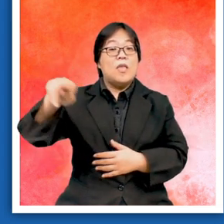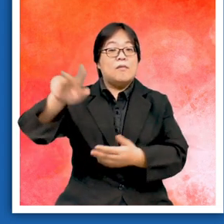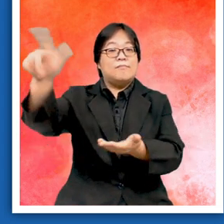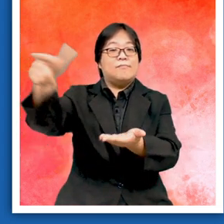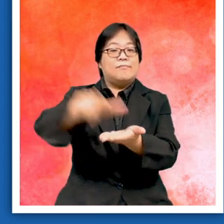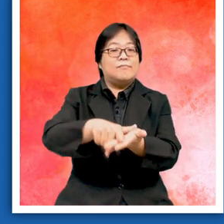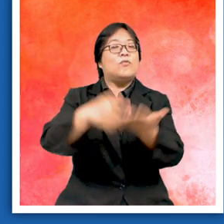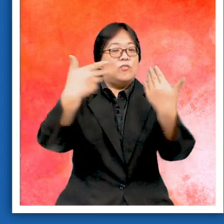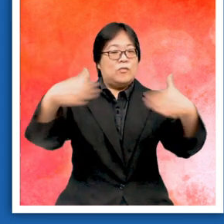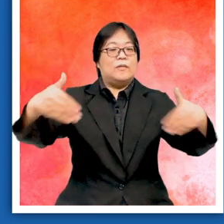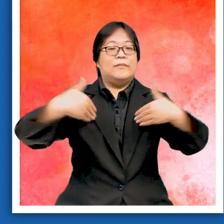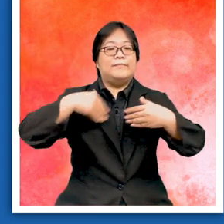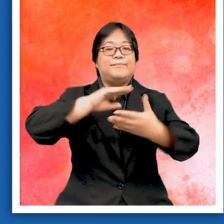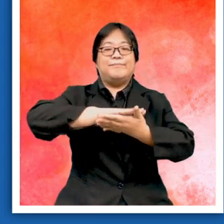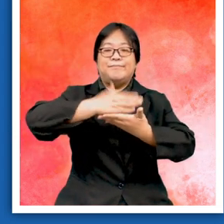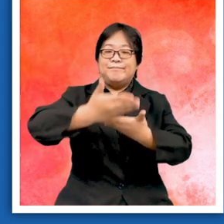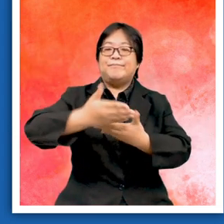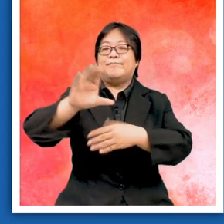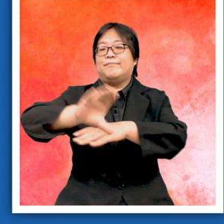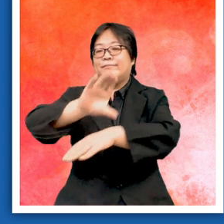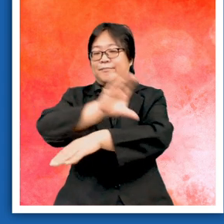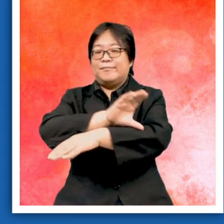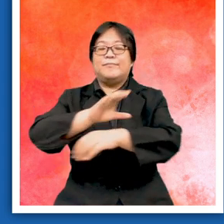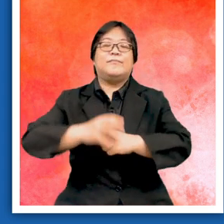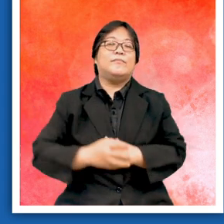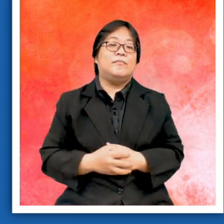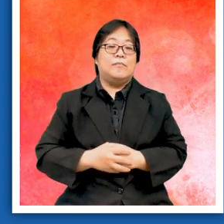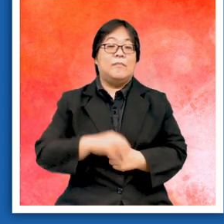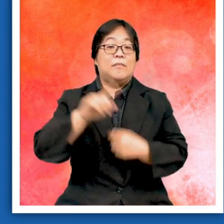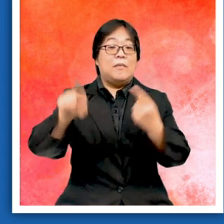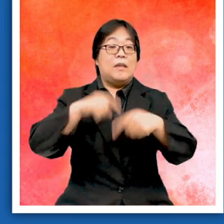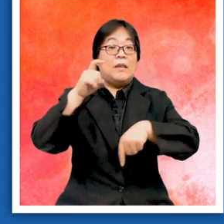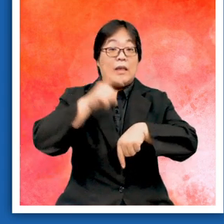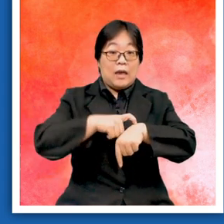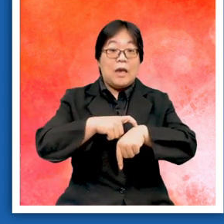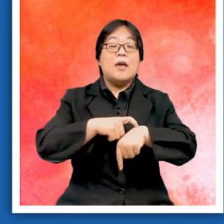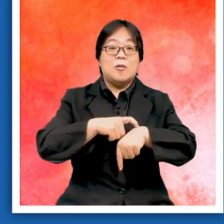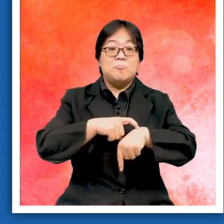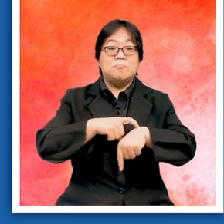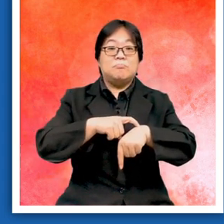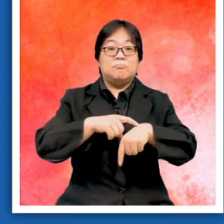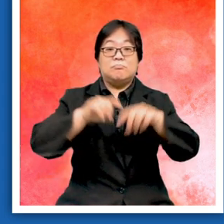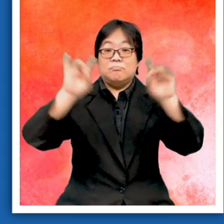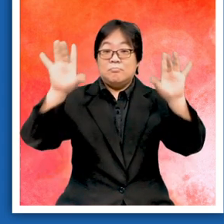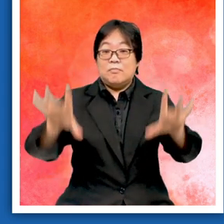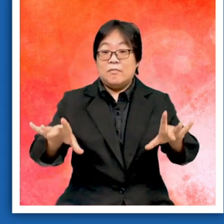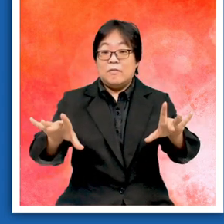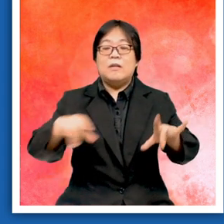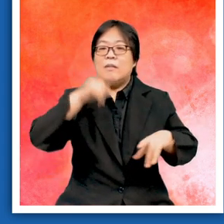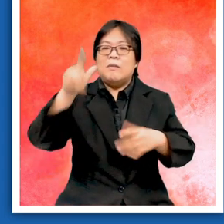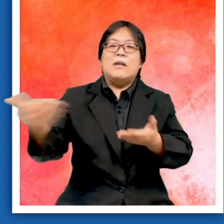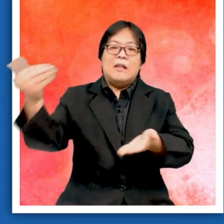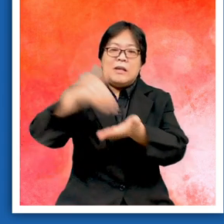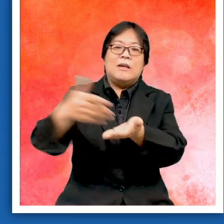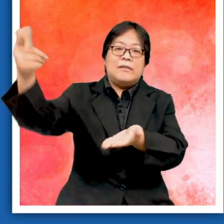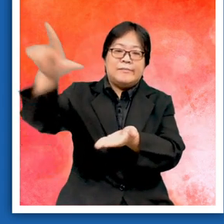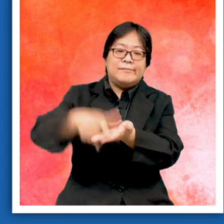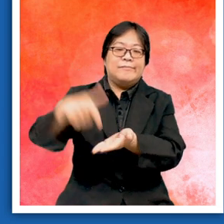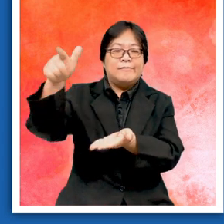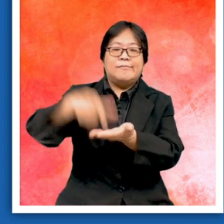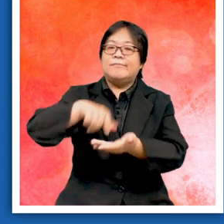your machine, so that when it's time to take up the exam, you don't have to download and install it